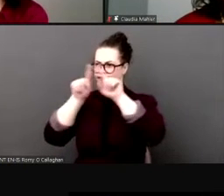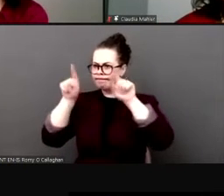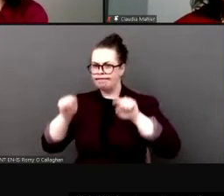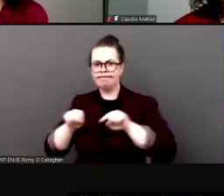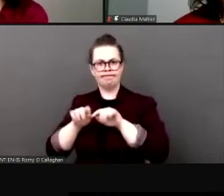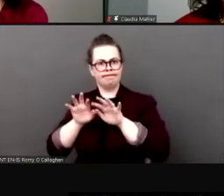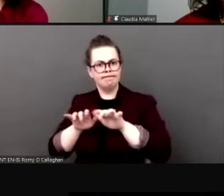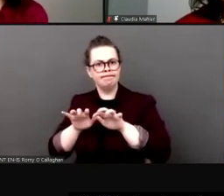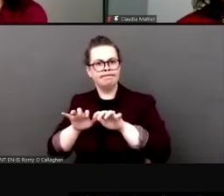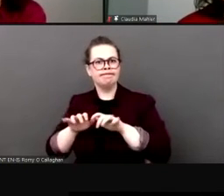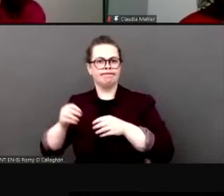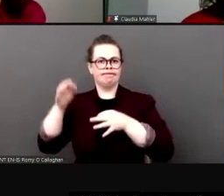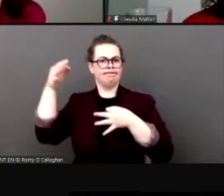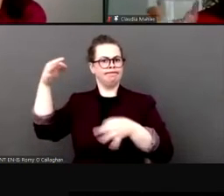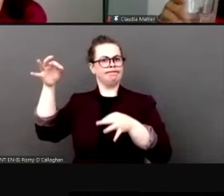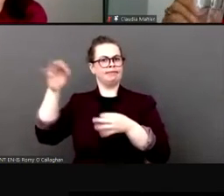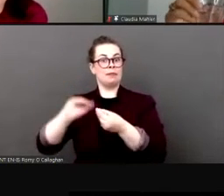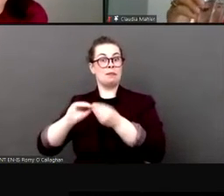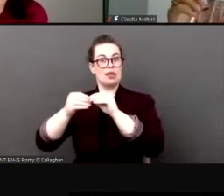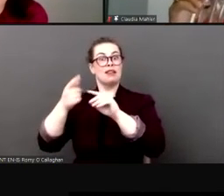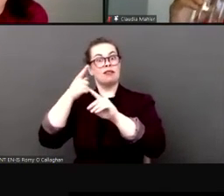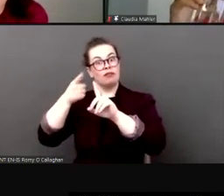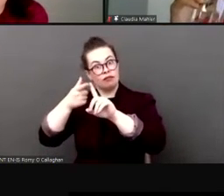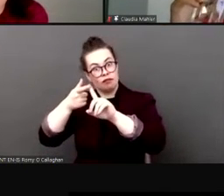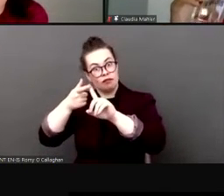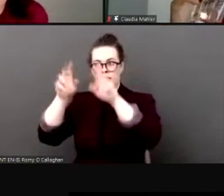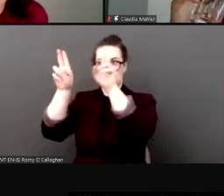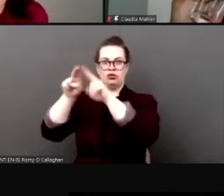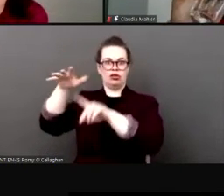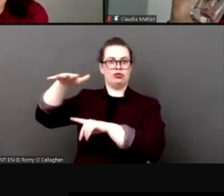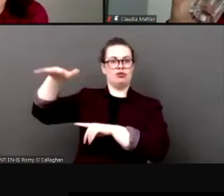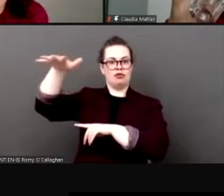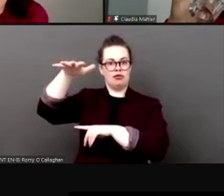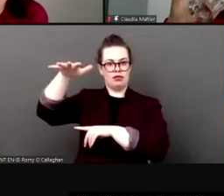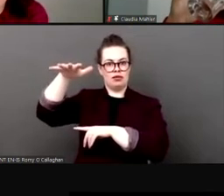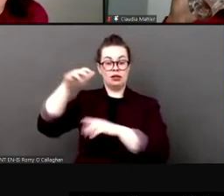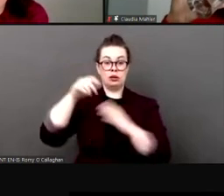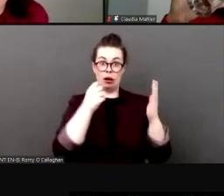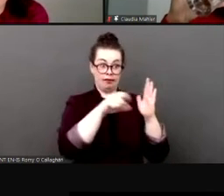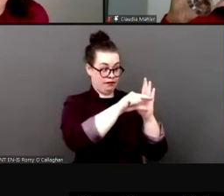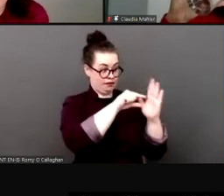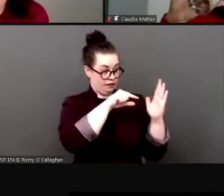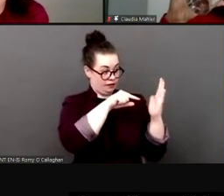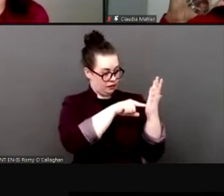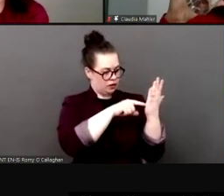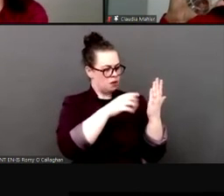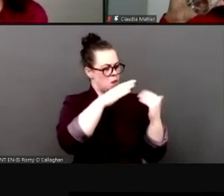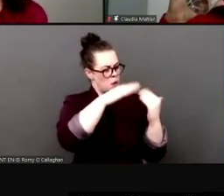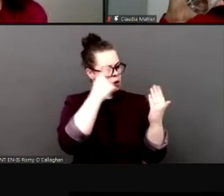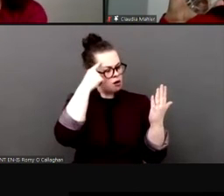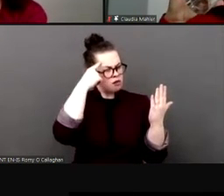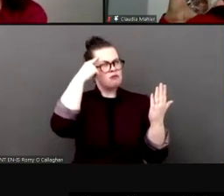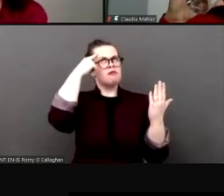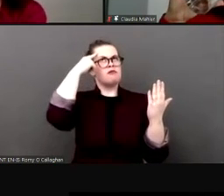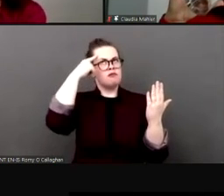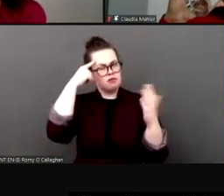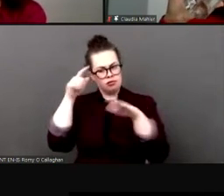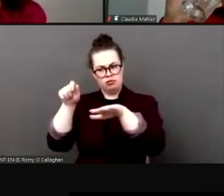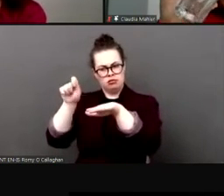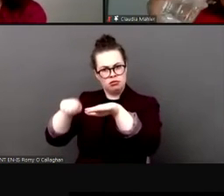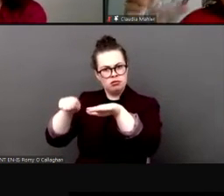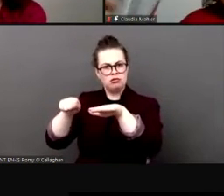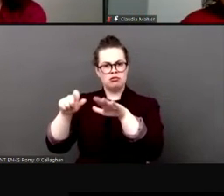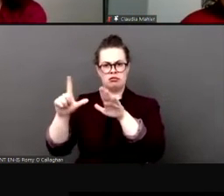right kinds of questions about what is the impact of ableism on the legal process, what are the